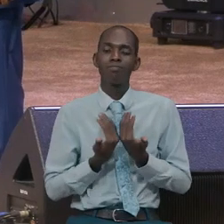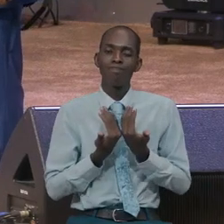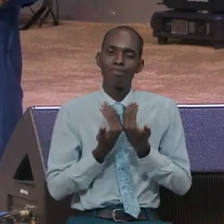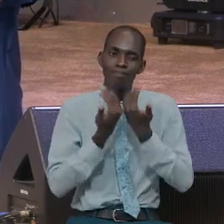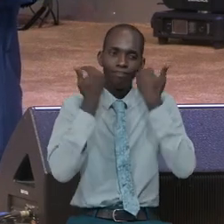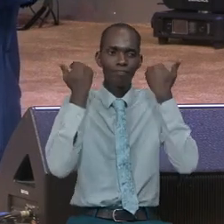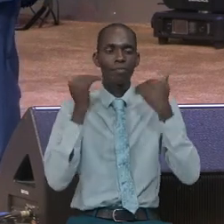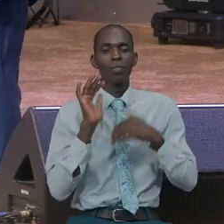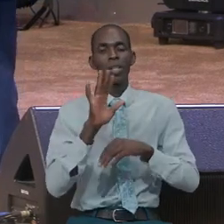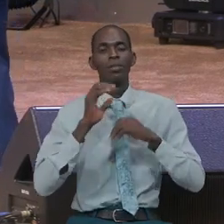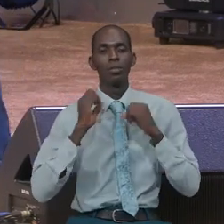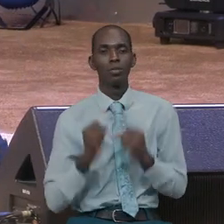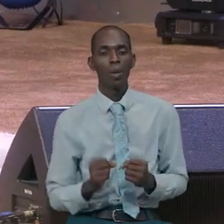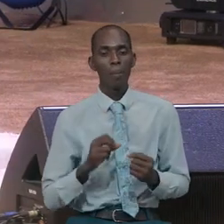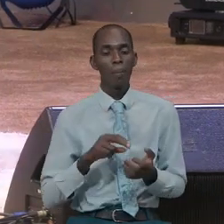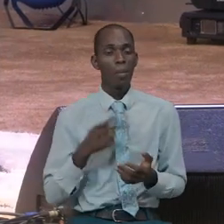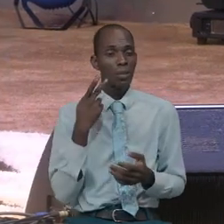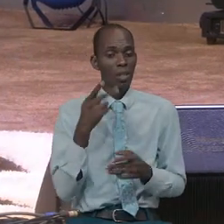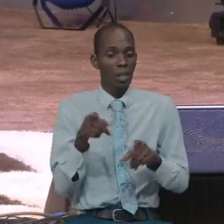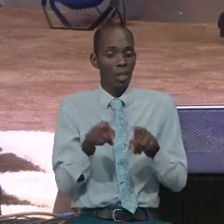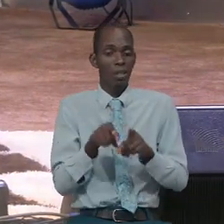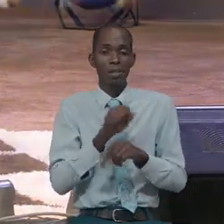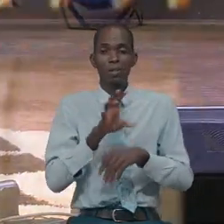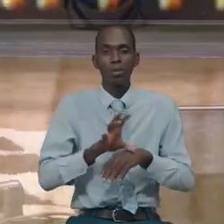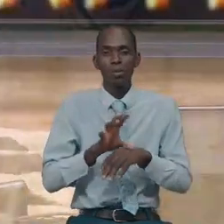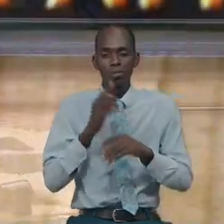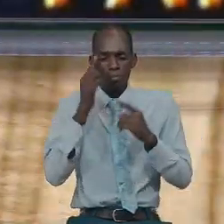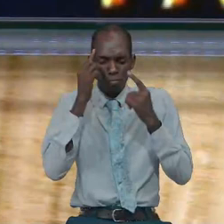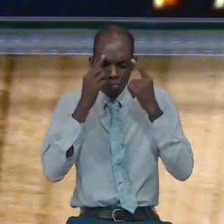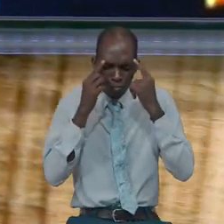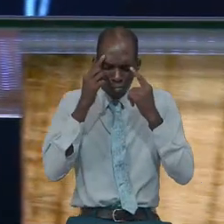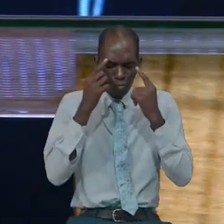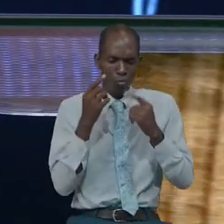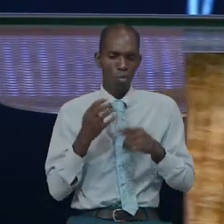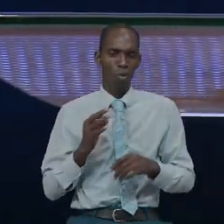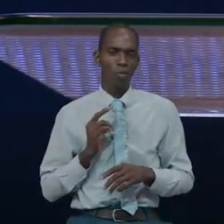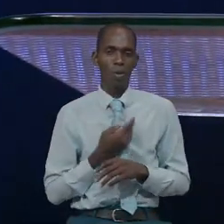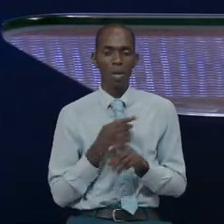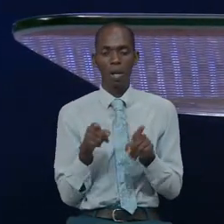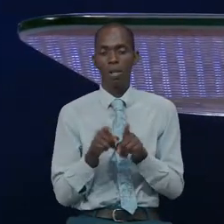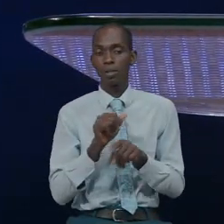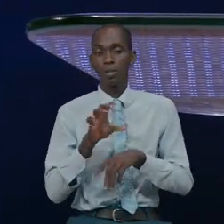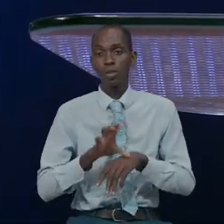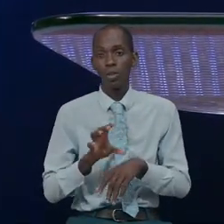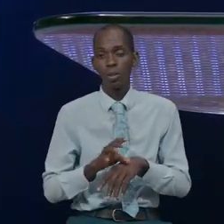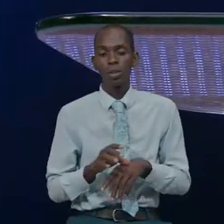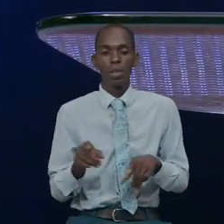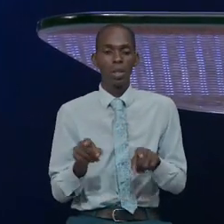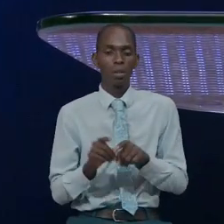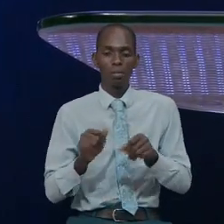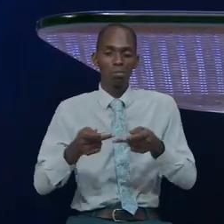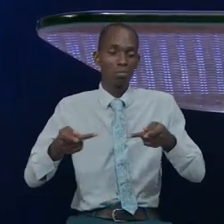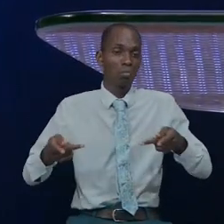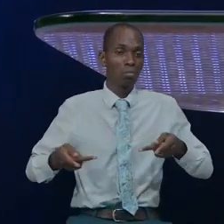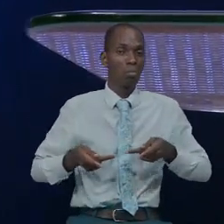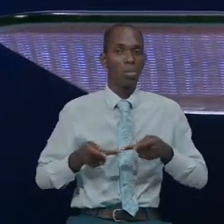his strength. As a church, as you think of us, as a church, as a domain, as